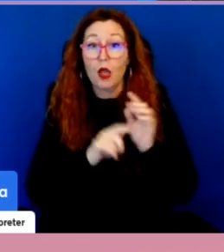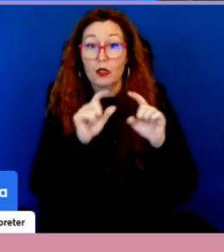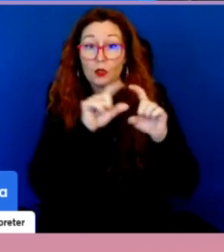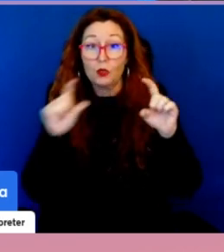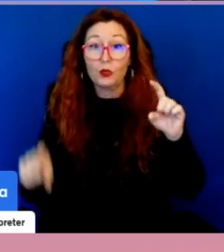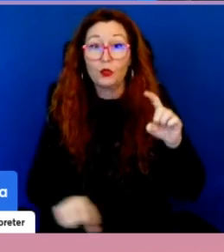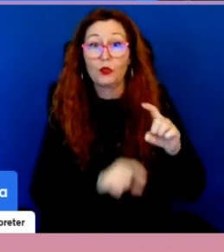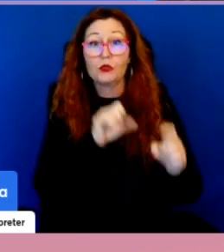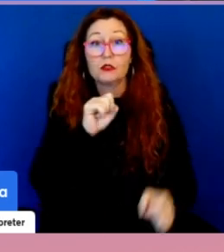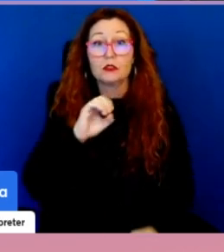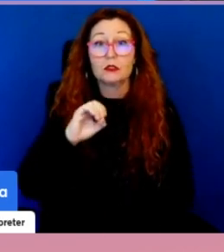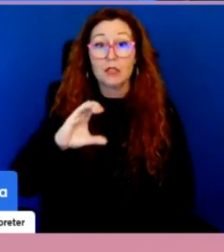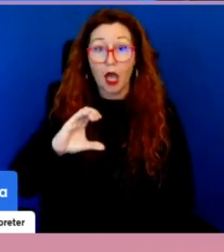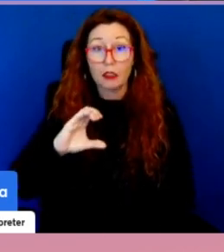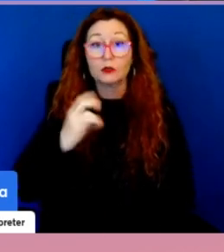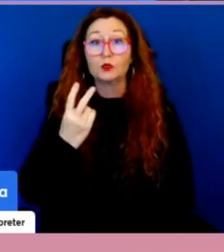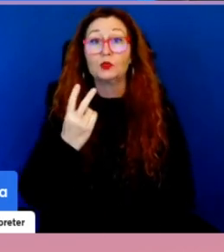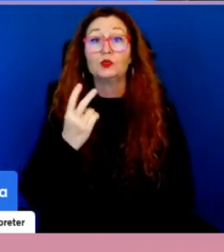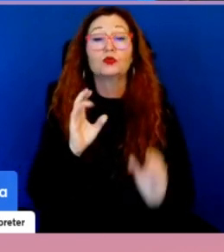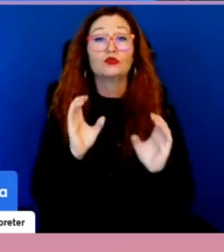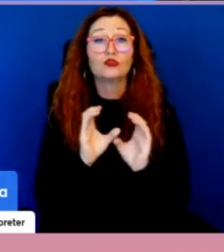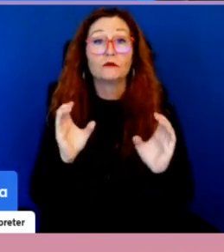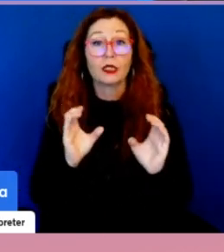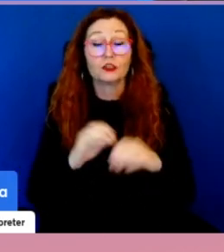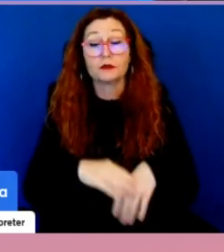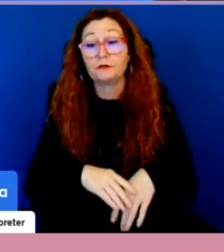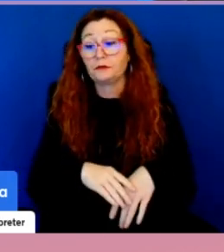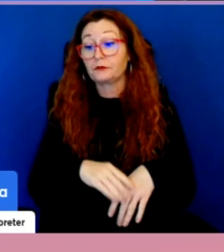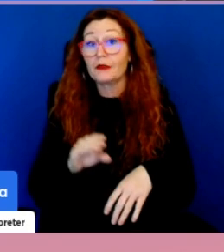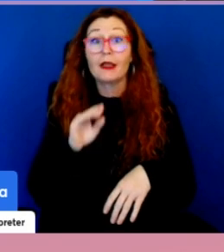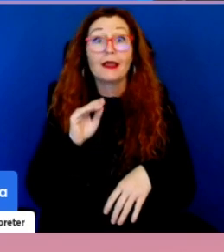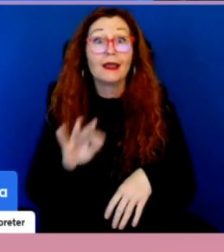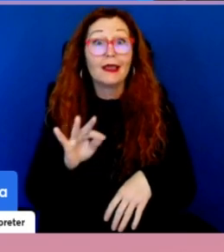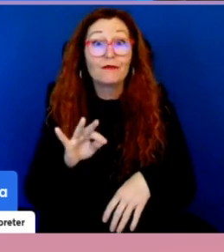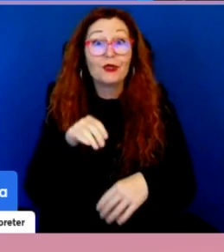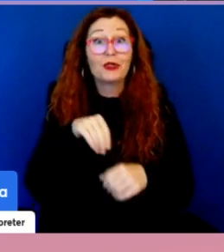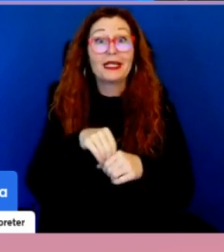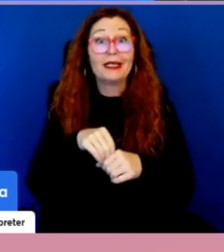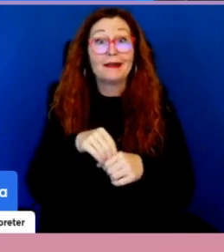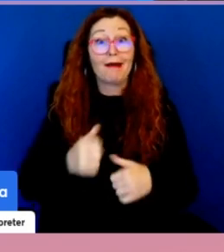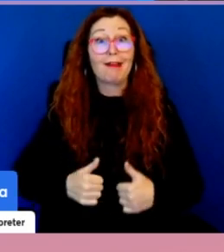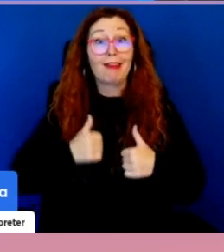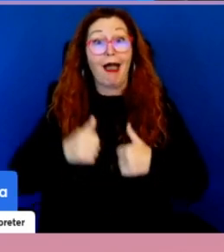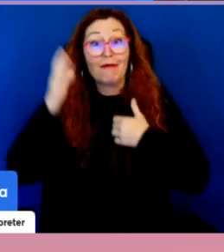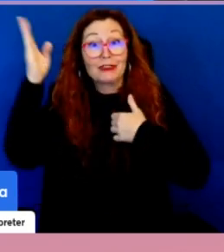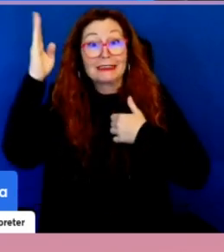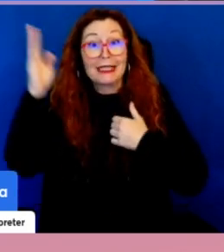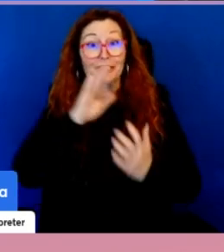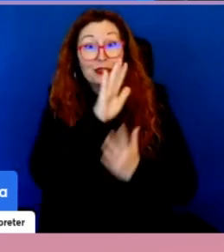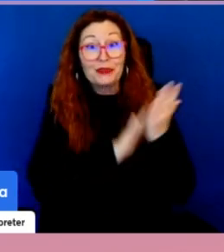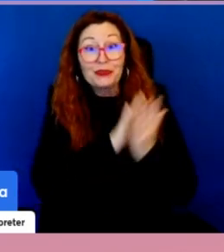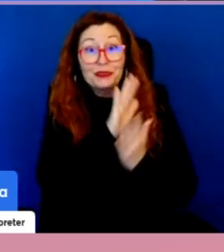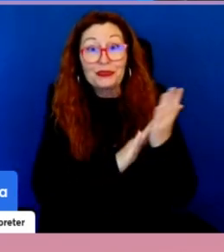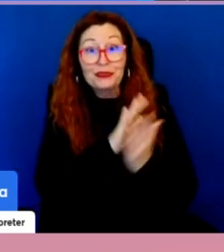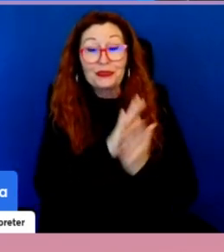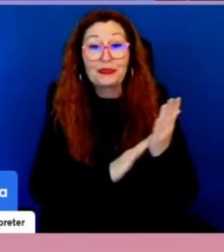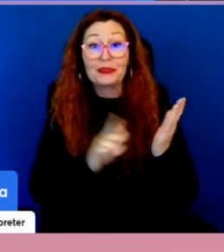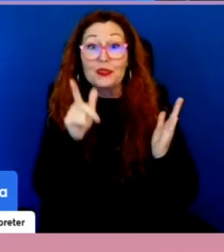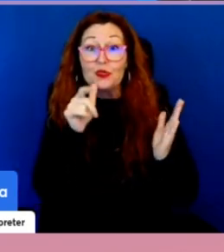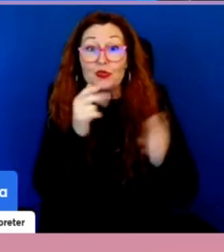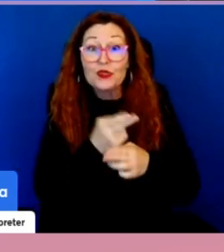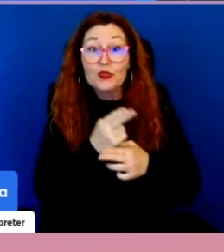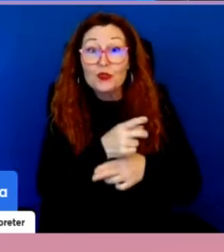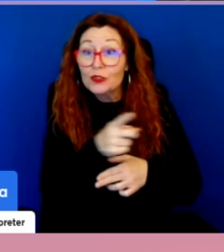path. Normally, if I was in a room in front of people live, I'd say, "Put your hand up if you've been part of this and it was fun," and no one's hand would go up. We're not doing that, but